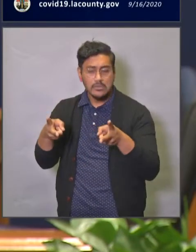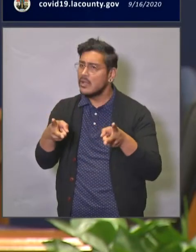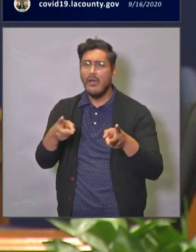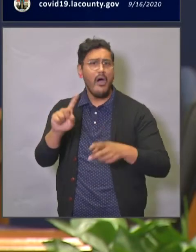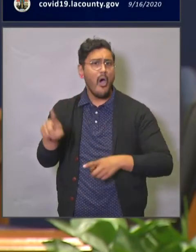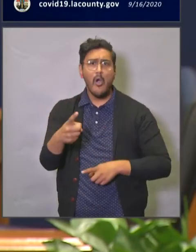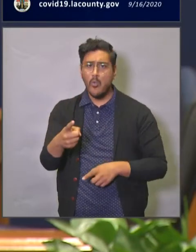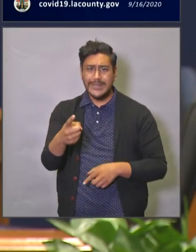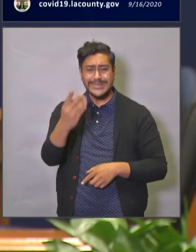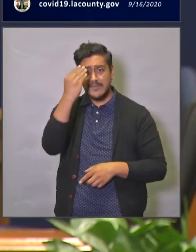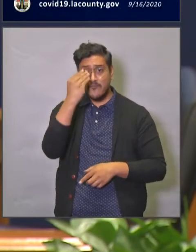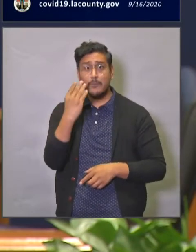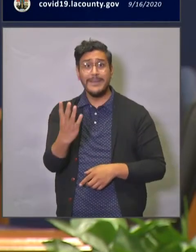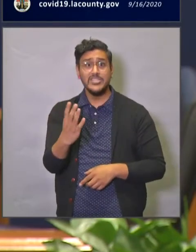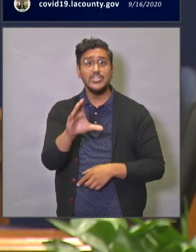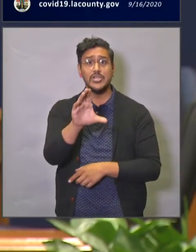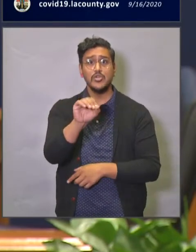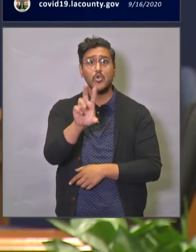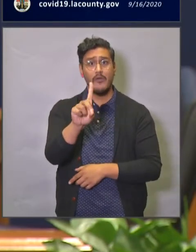updated information at